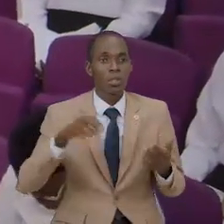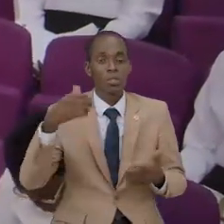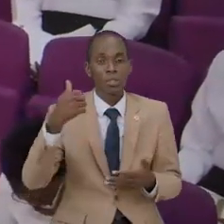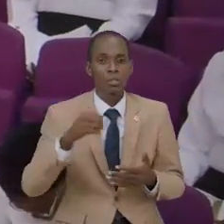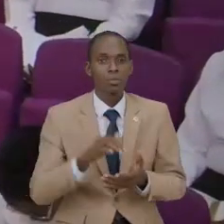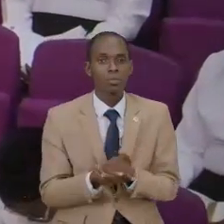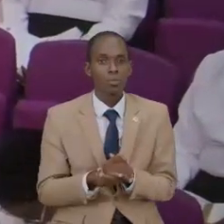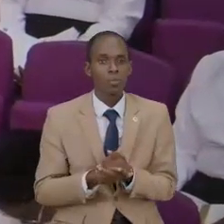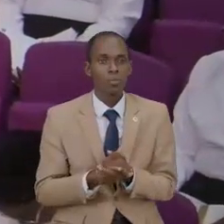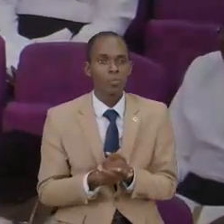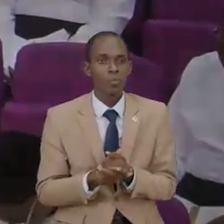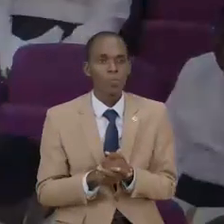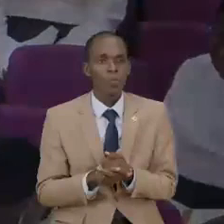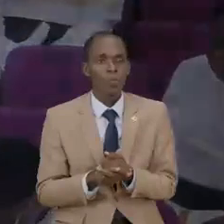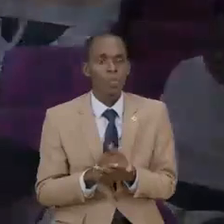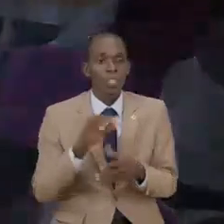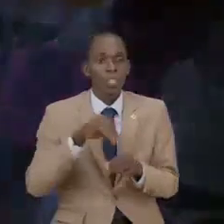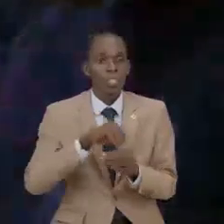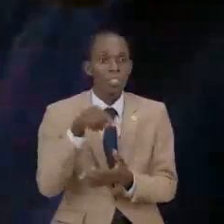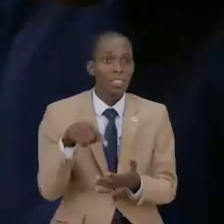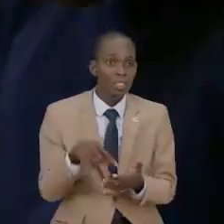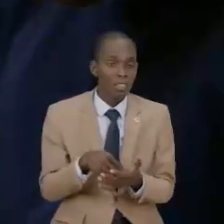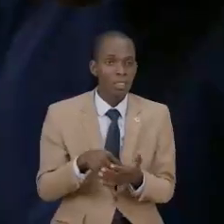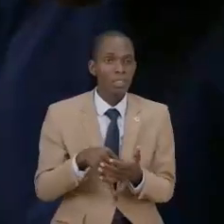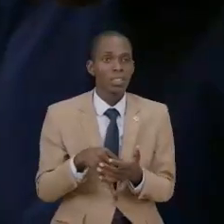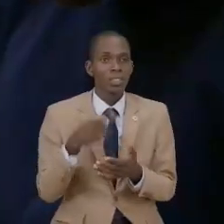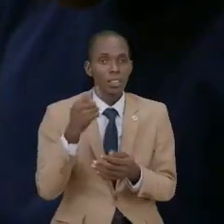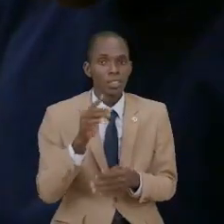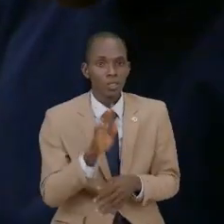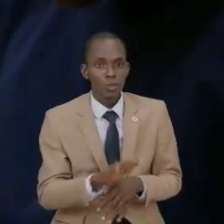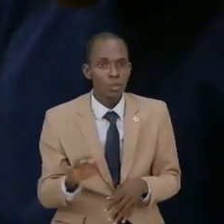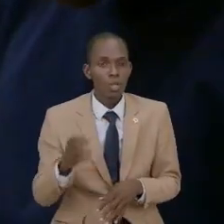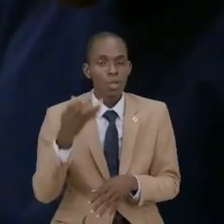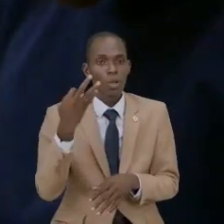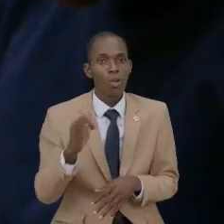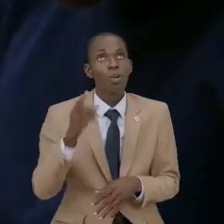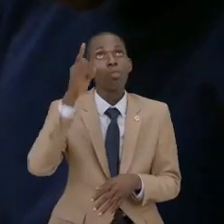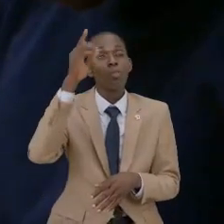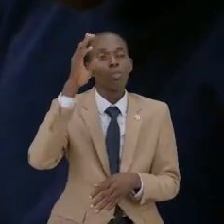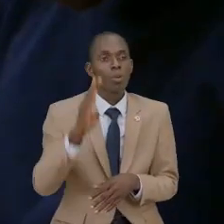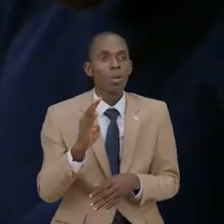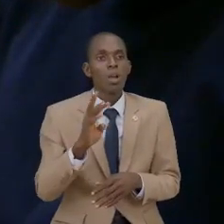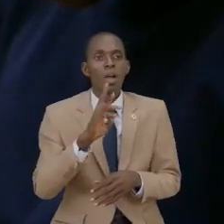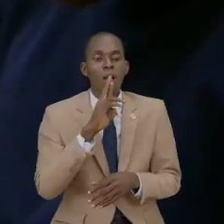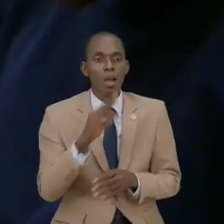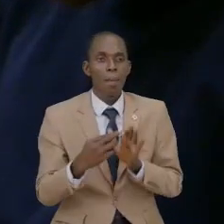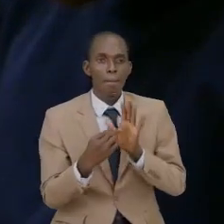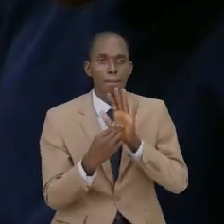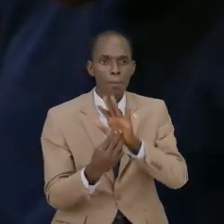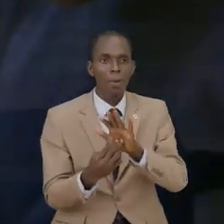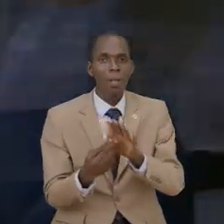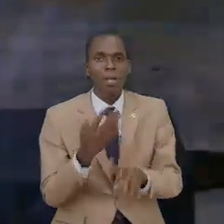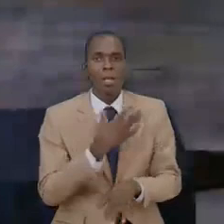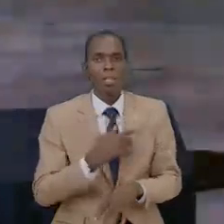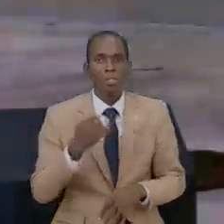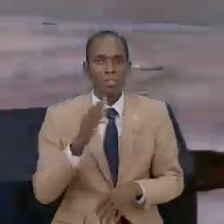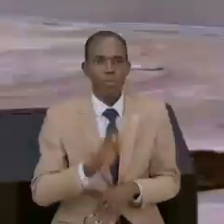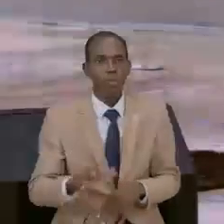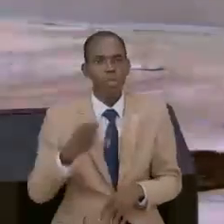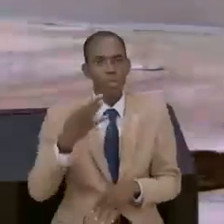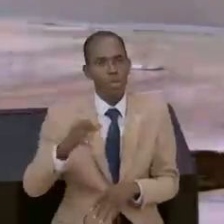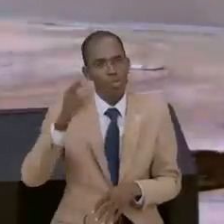10 it says, in this the children of God are manifest, and the children of the